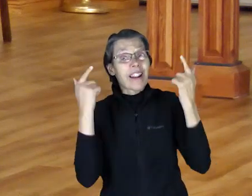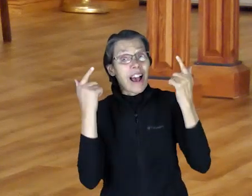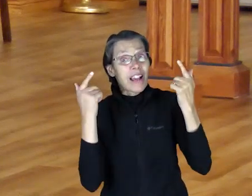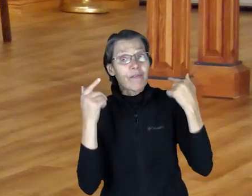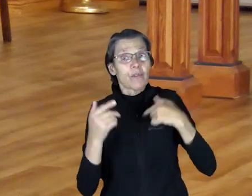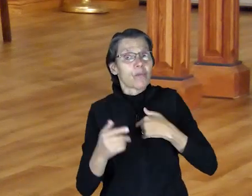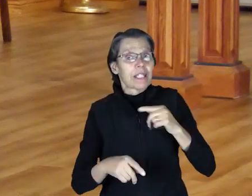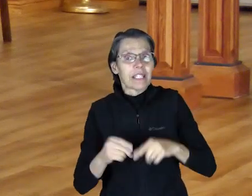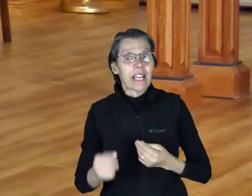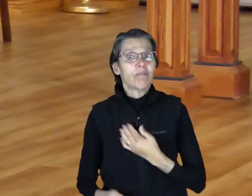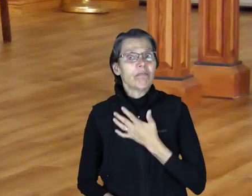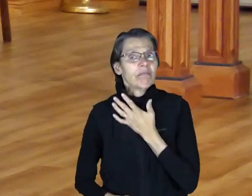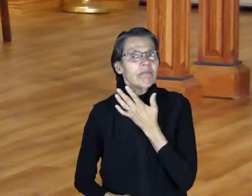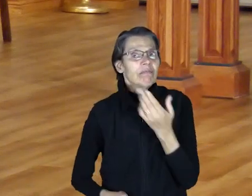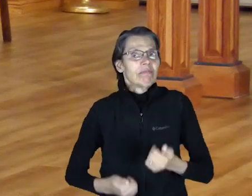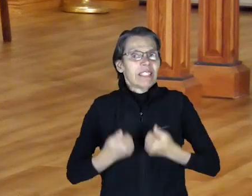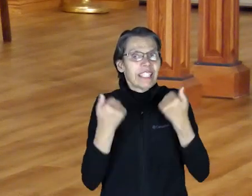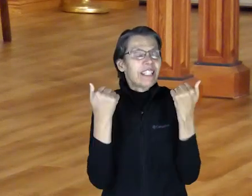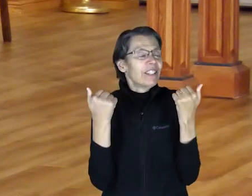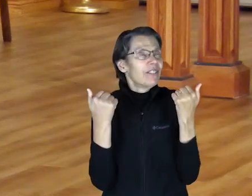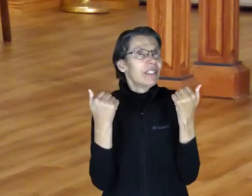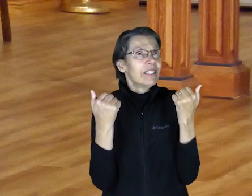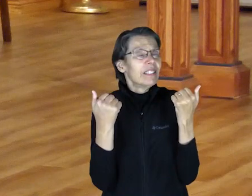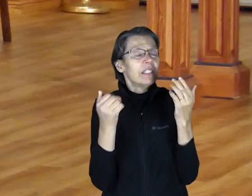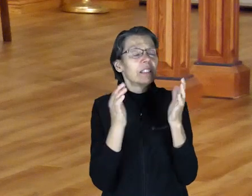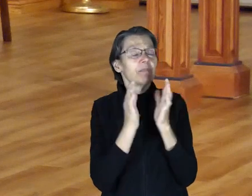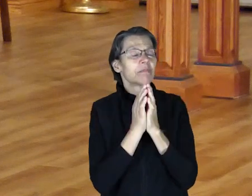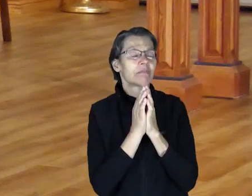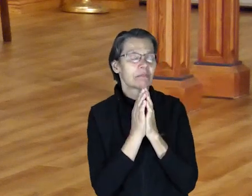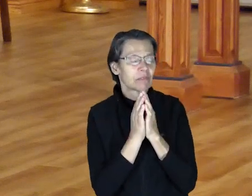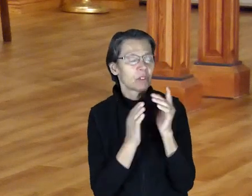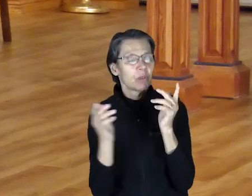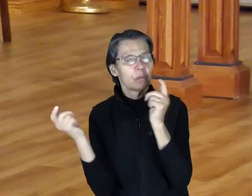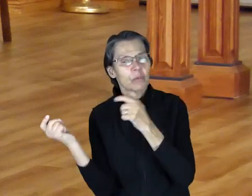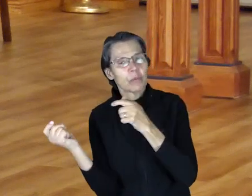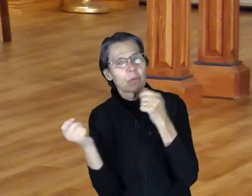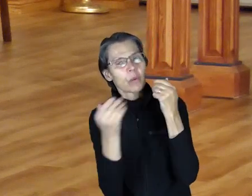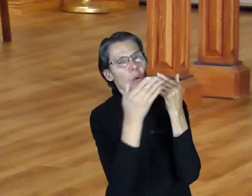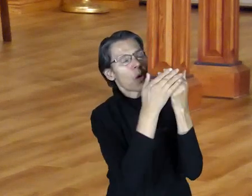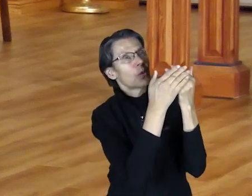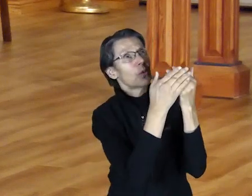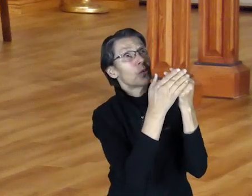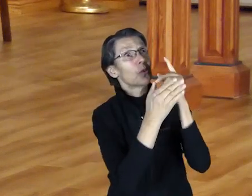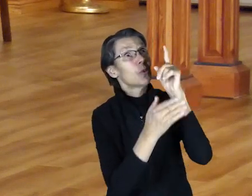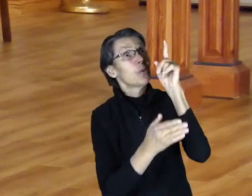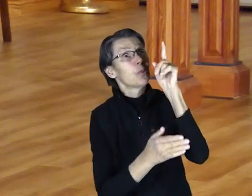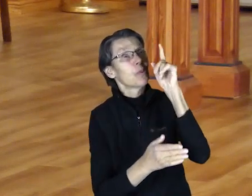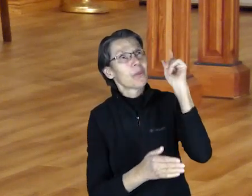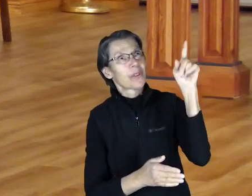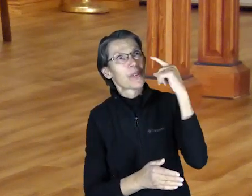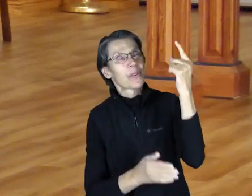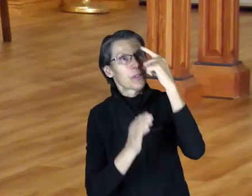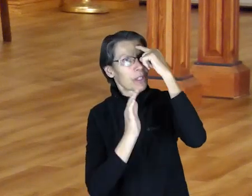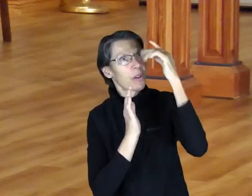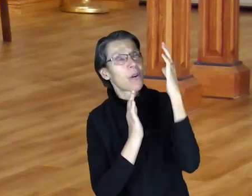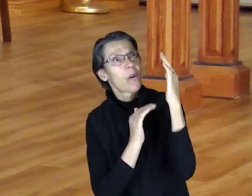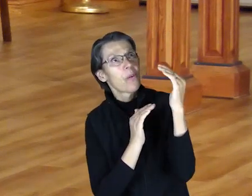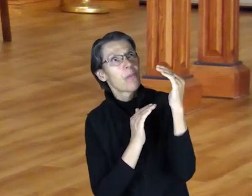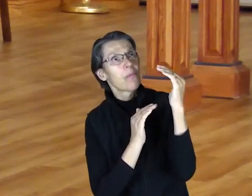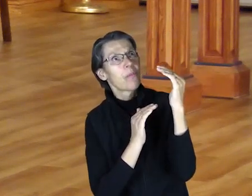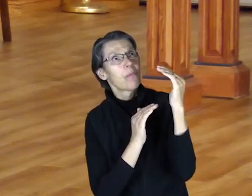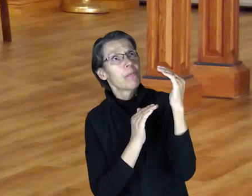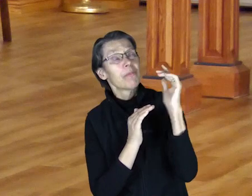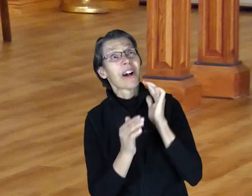So draw us once again to your side, you who are our only hope, our love, our strength, our